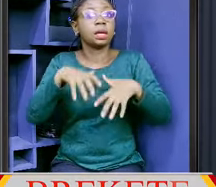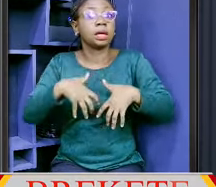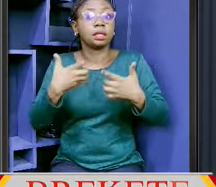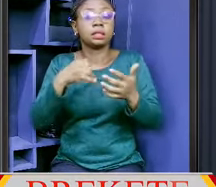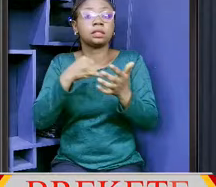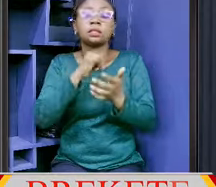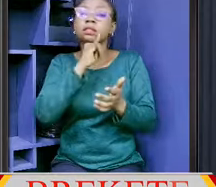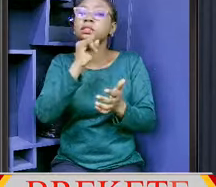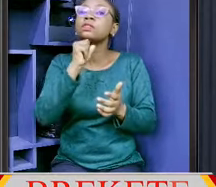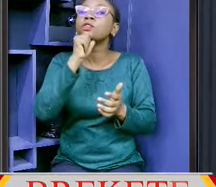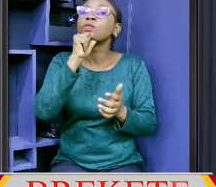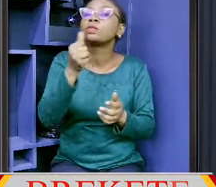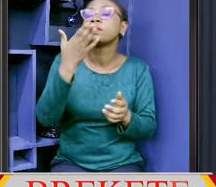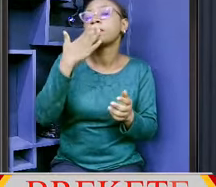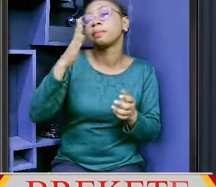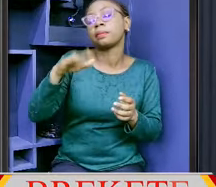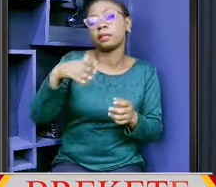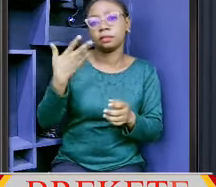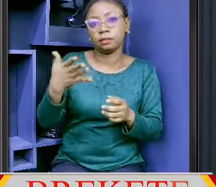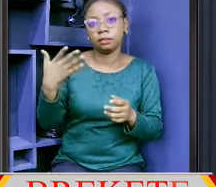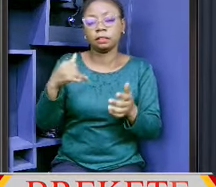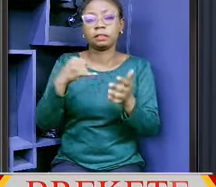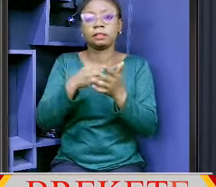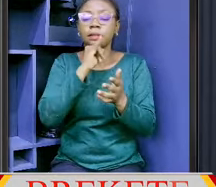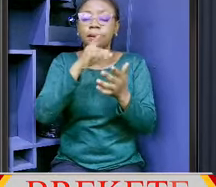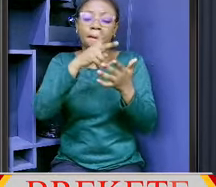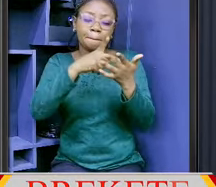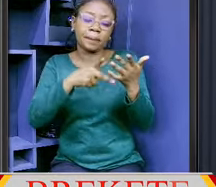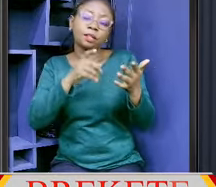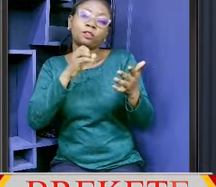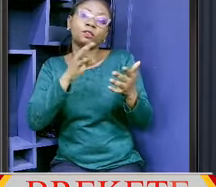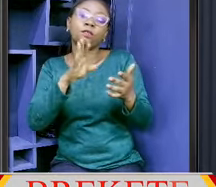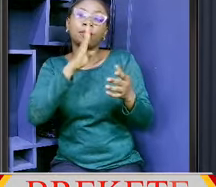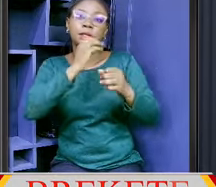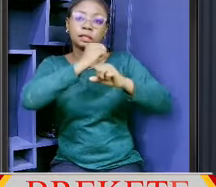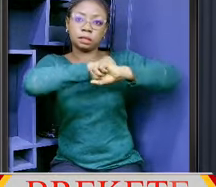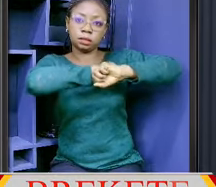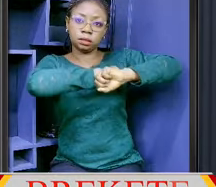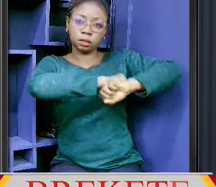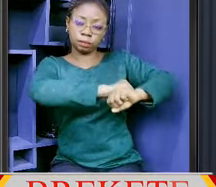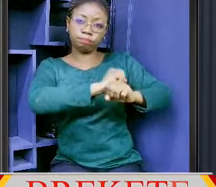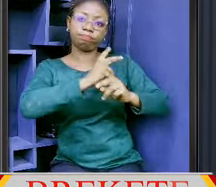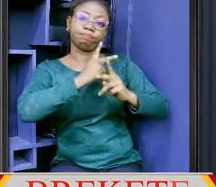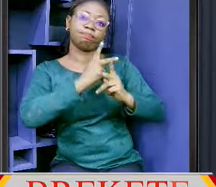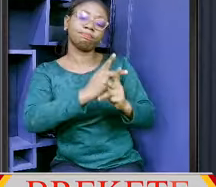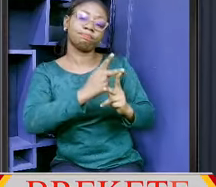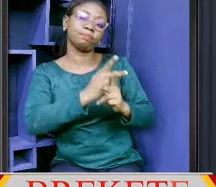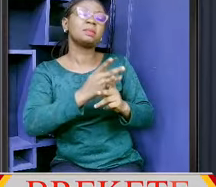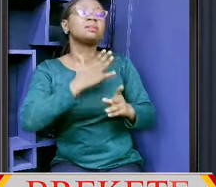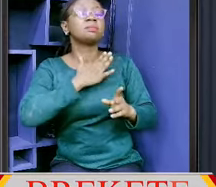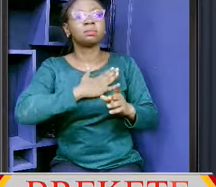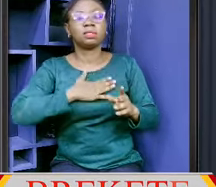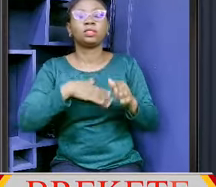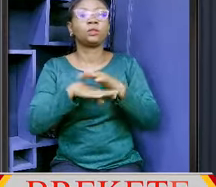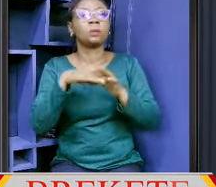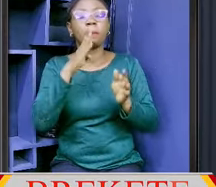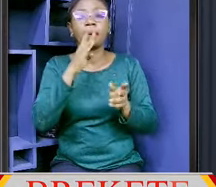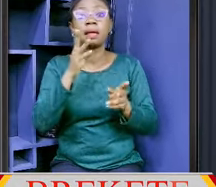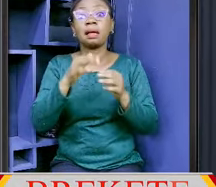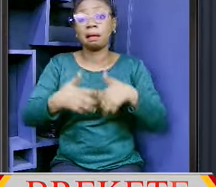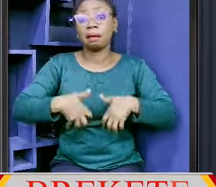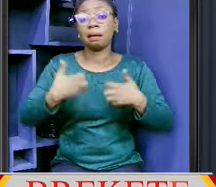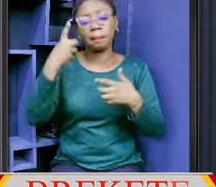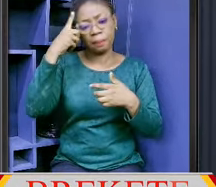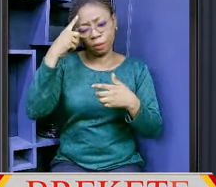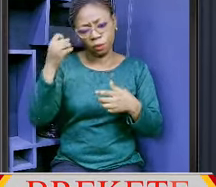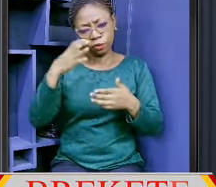No be bad thing. Now part of being security conscious. I bet make una know the vex. Because some people go to say, me,